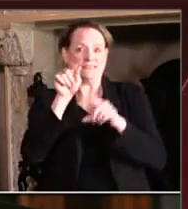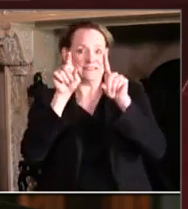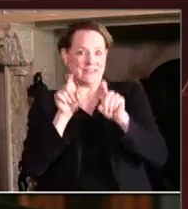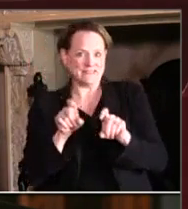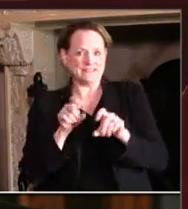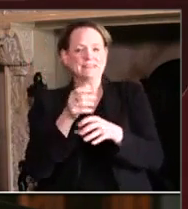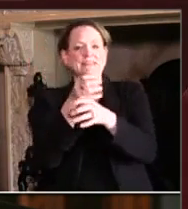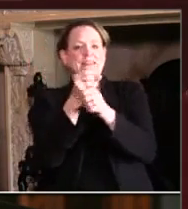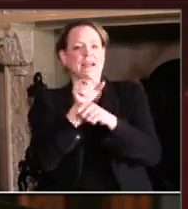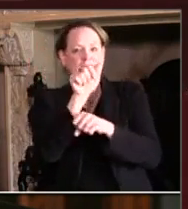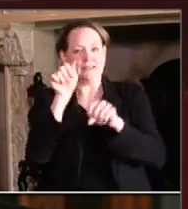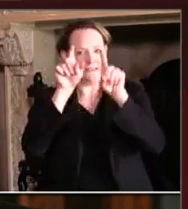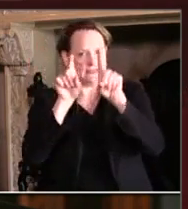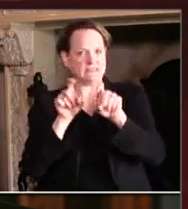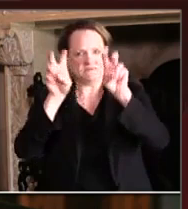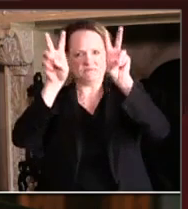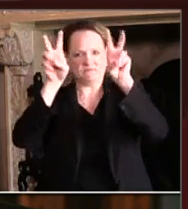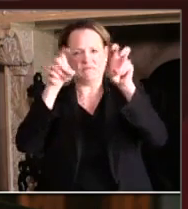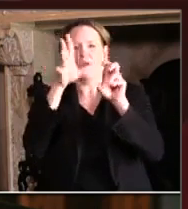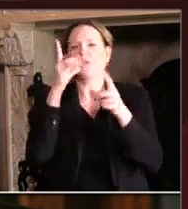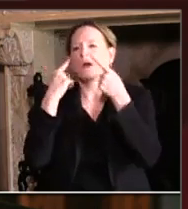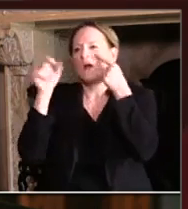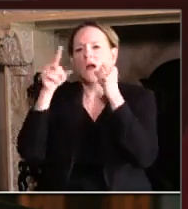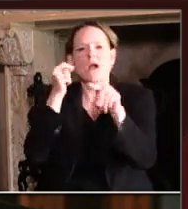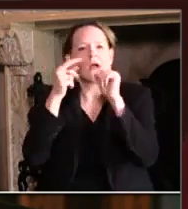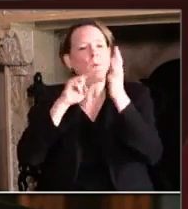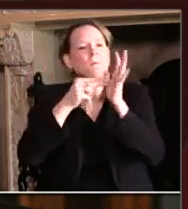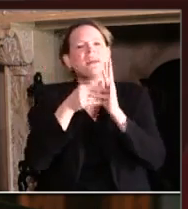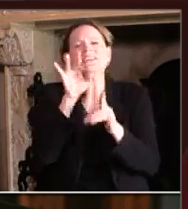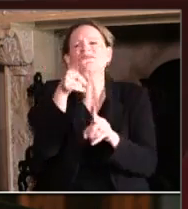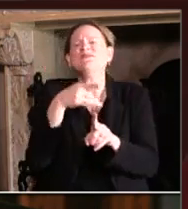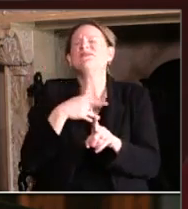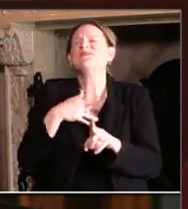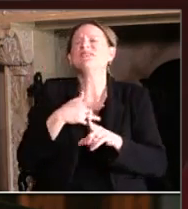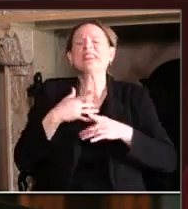of COVID-19, or if you have been exposed, please call your